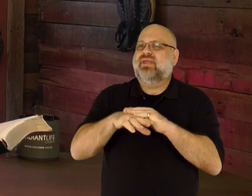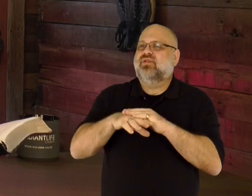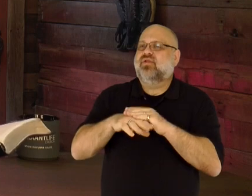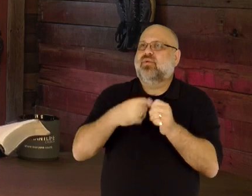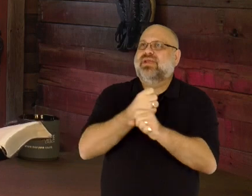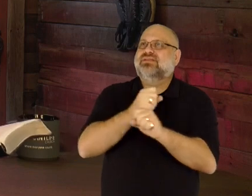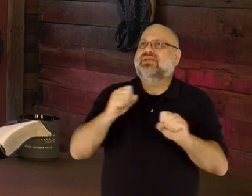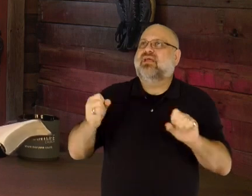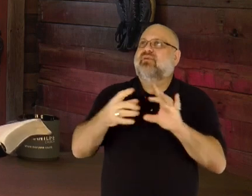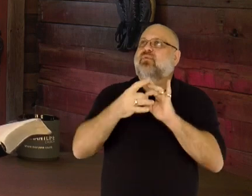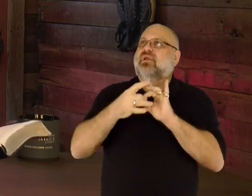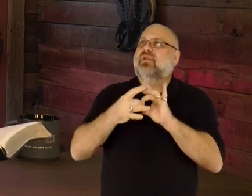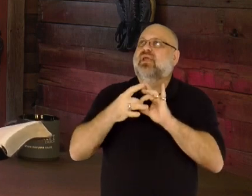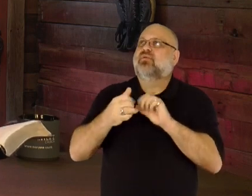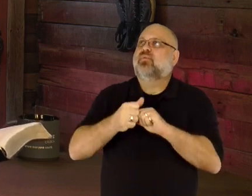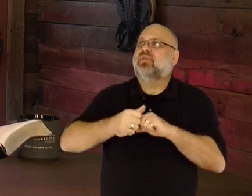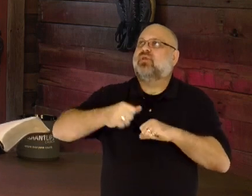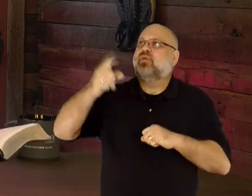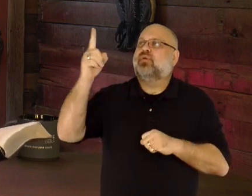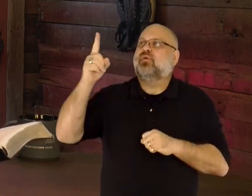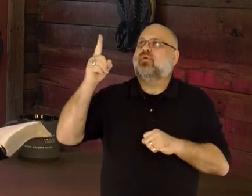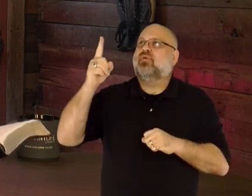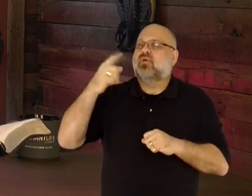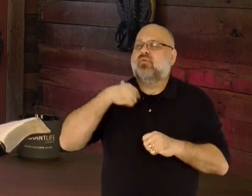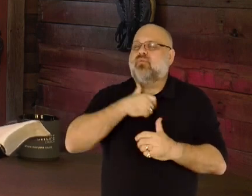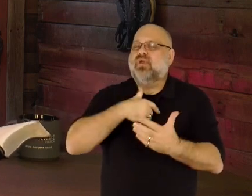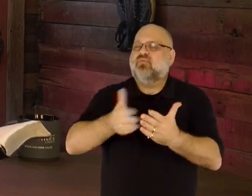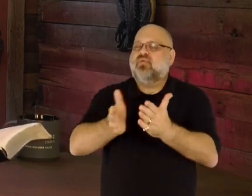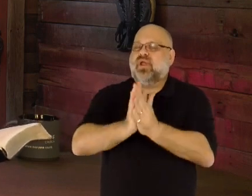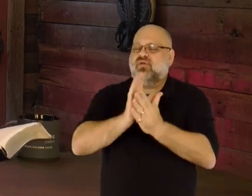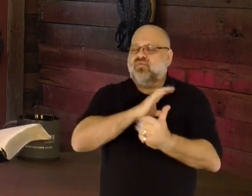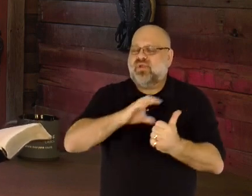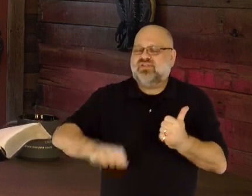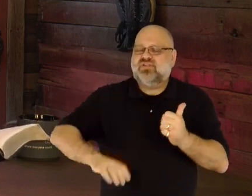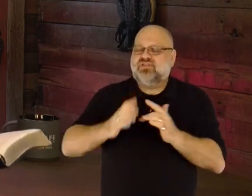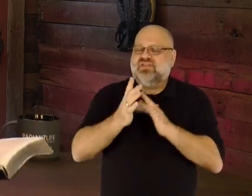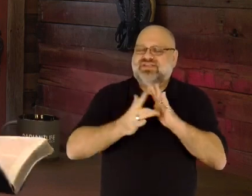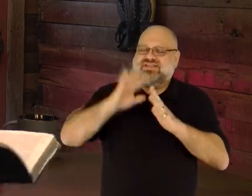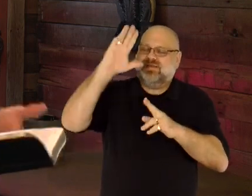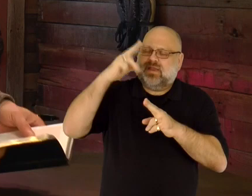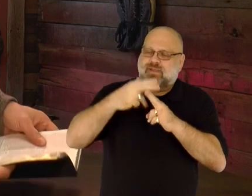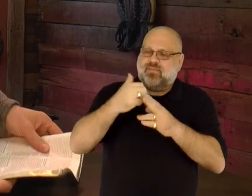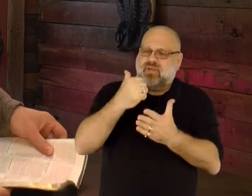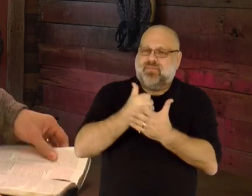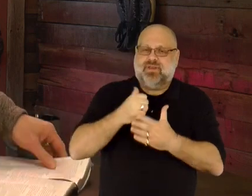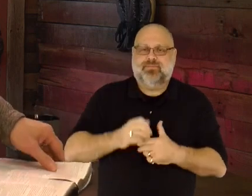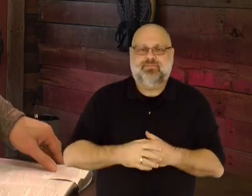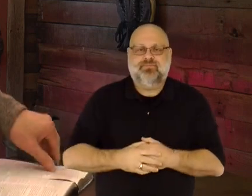saving relationship with you. We pray these things in Christ Jesus' name. Amen.